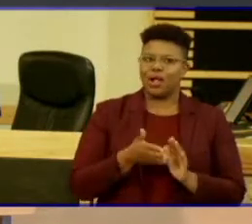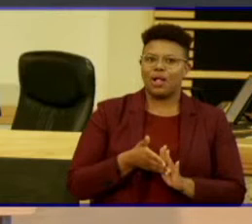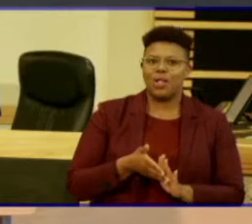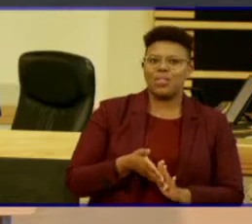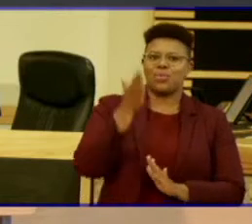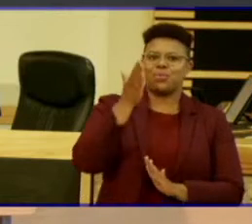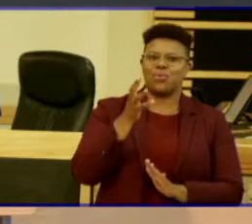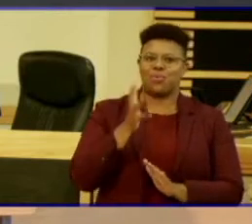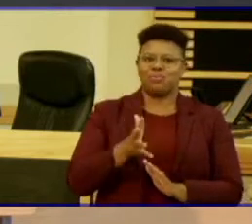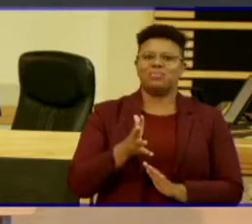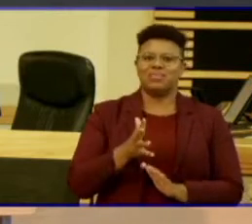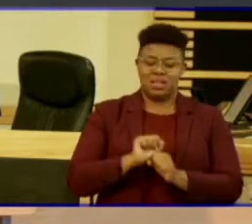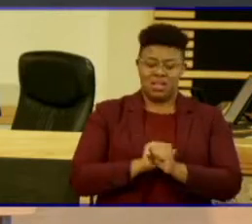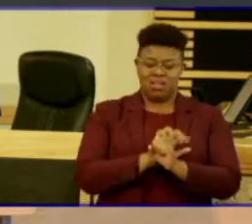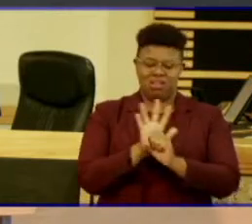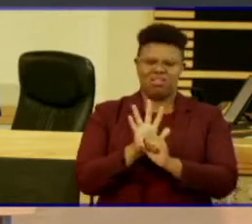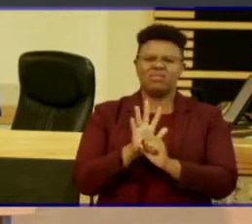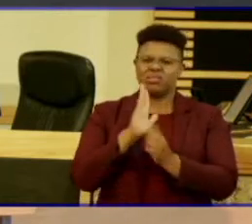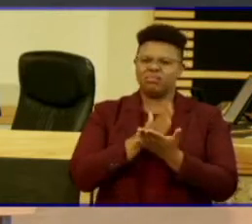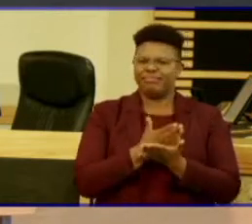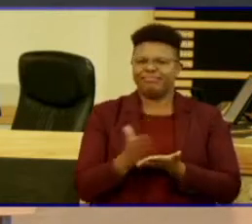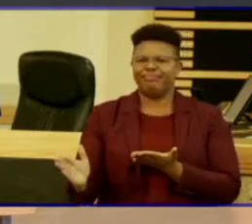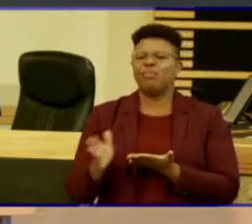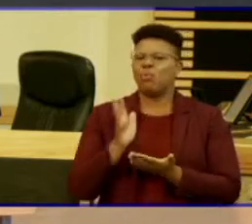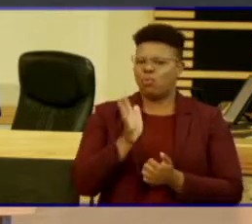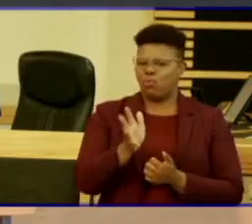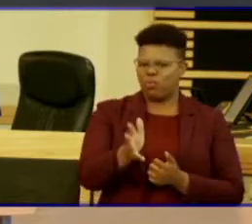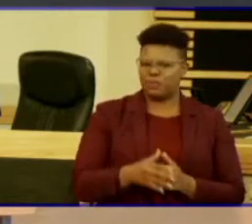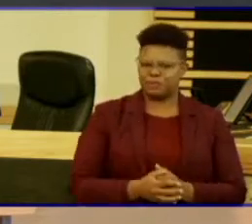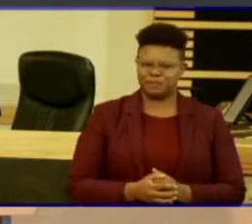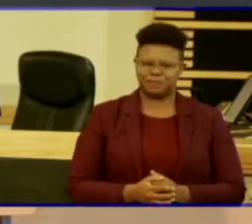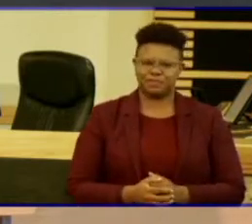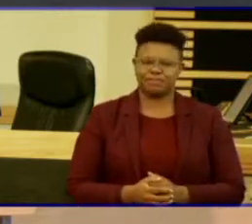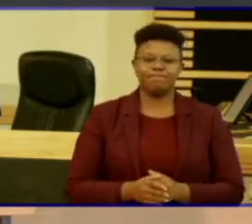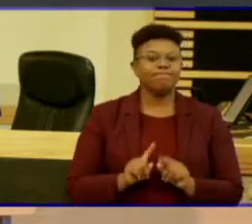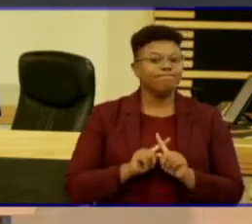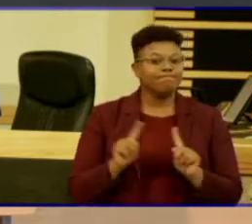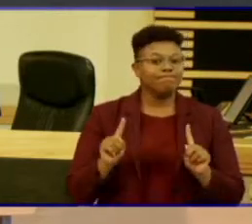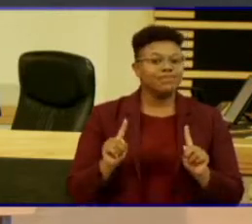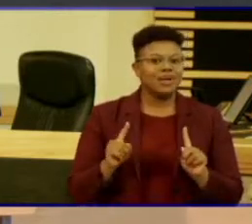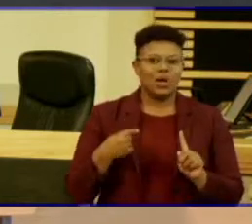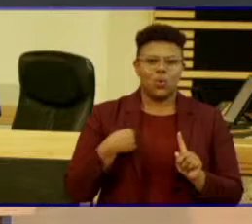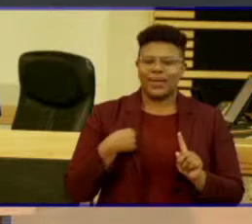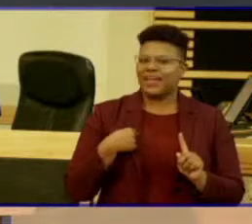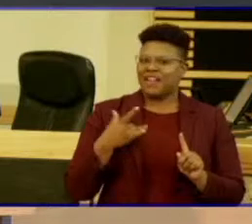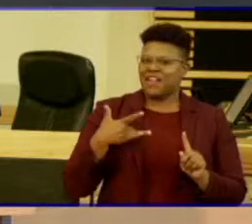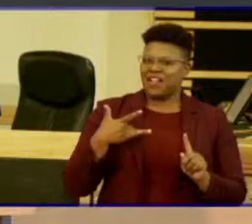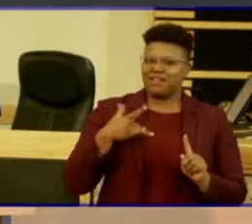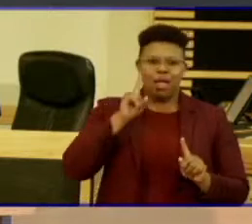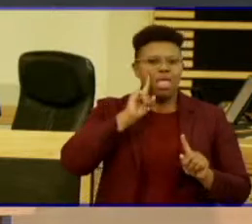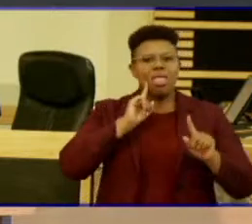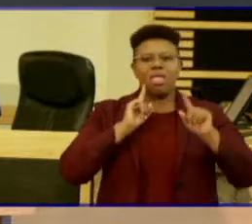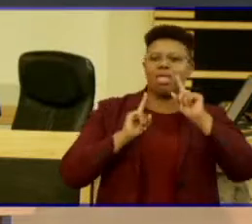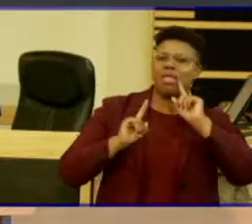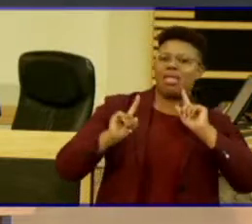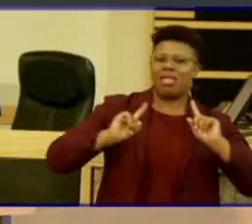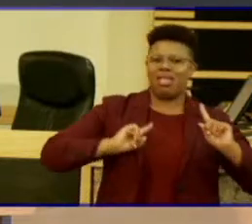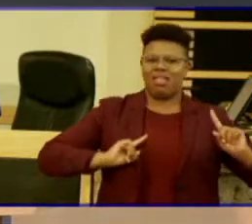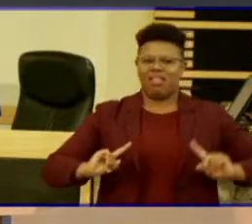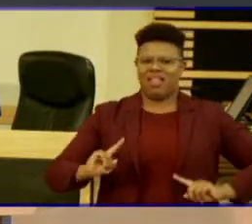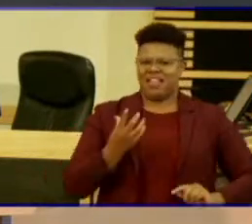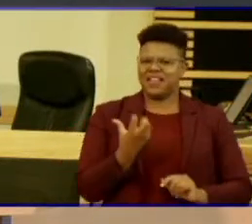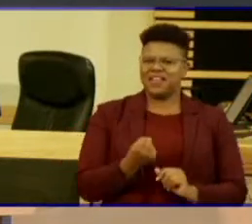siphume kulo bhubhane we-COVID-19. Kodwa simanxa banxeba eyona nto